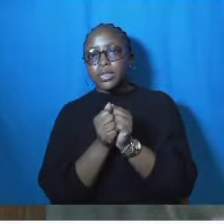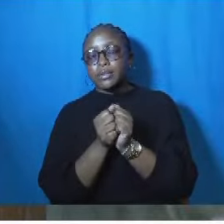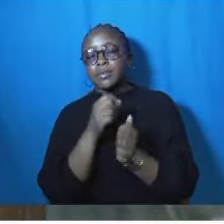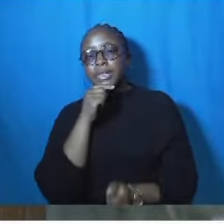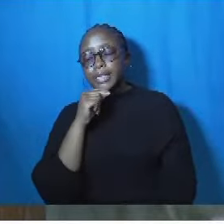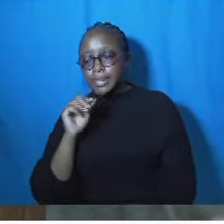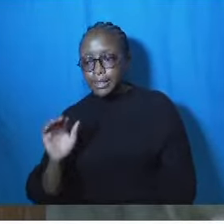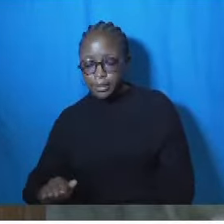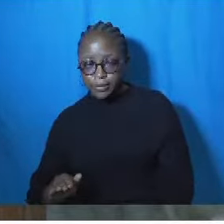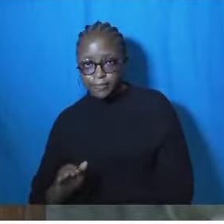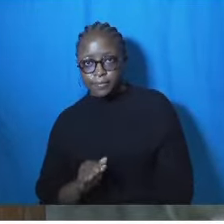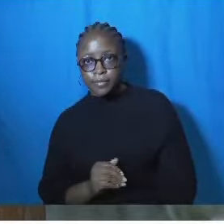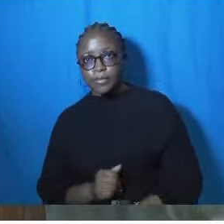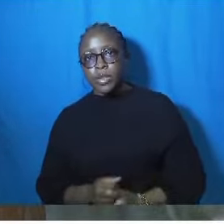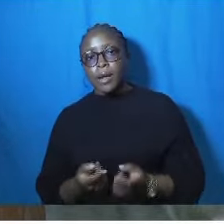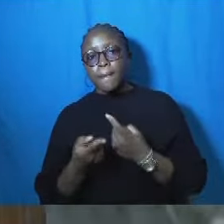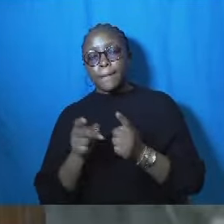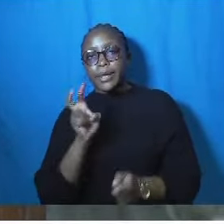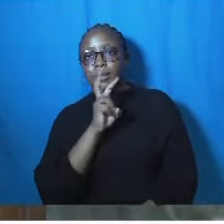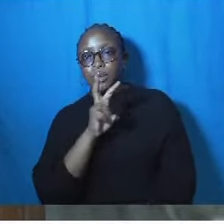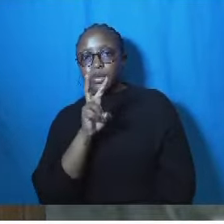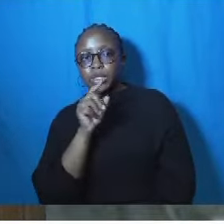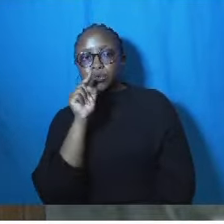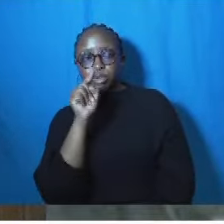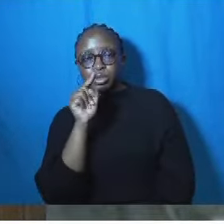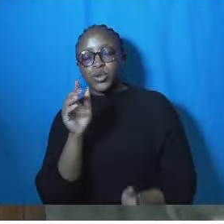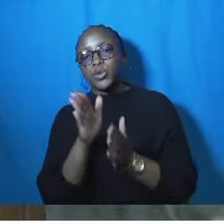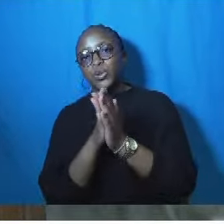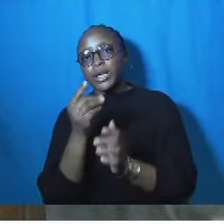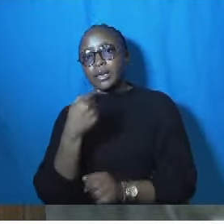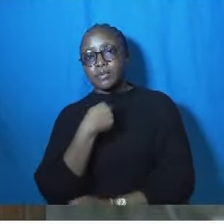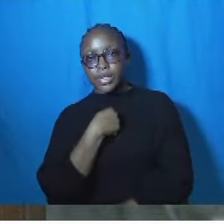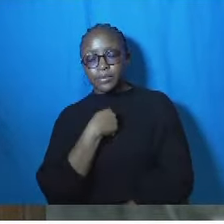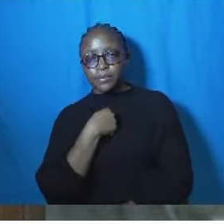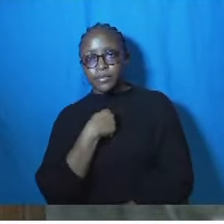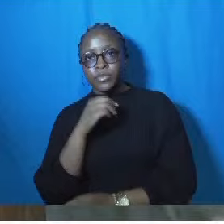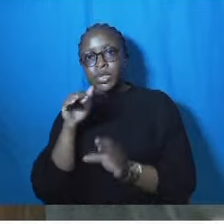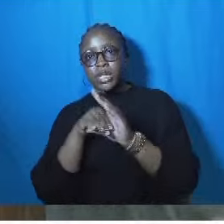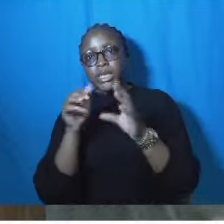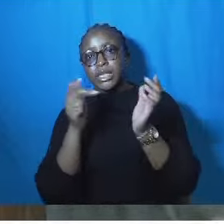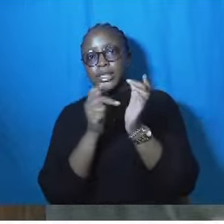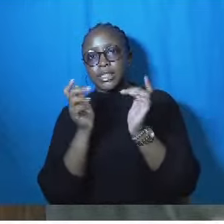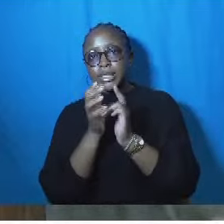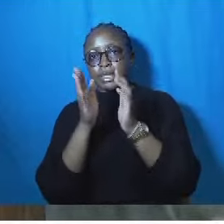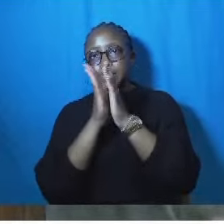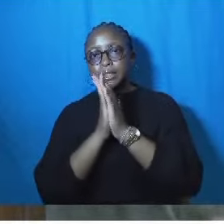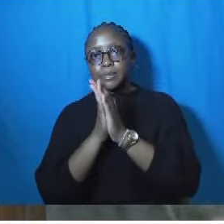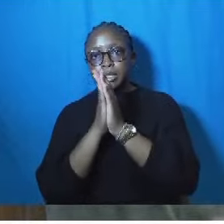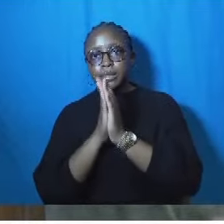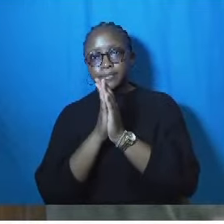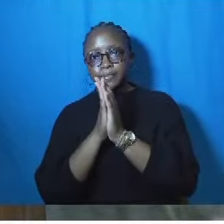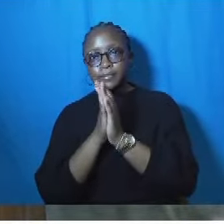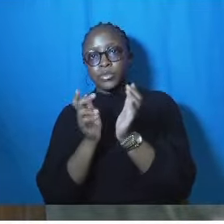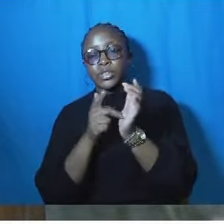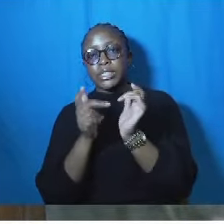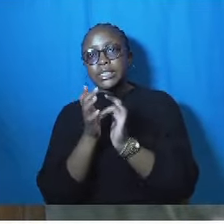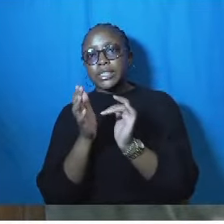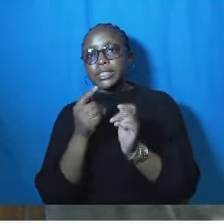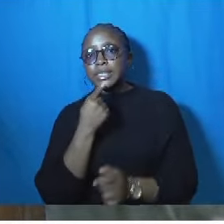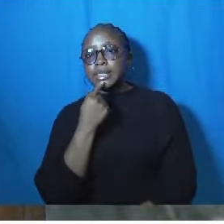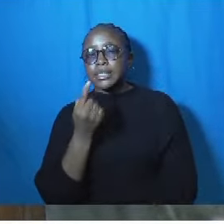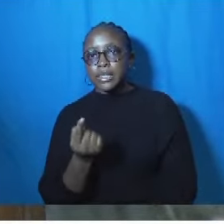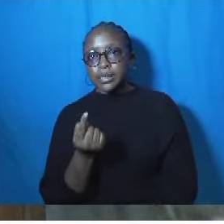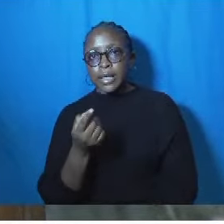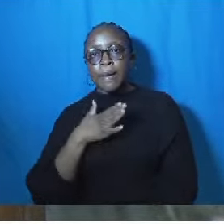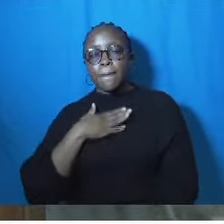But look at how you and I were in Jesus' prayer. He says, my prayer is not only for